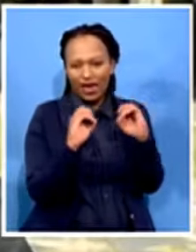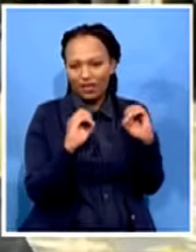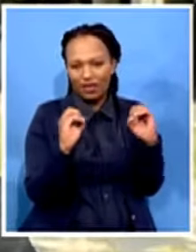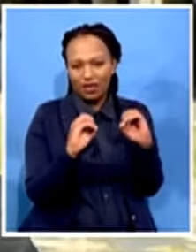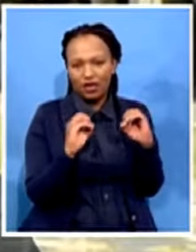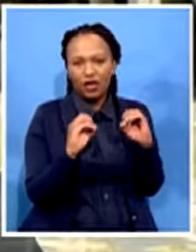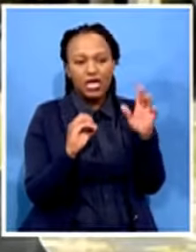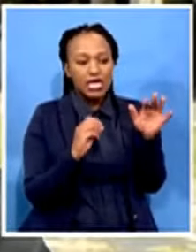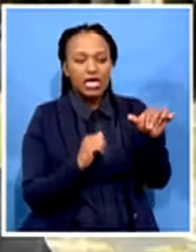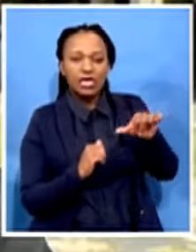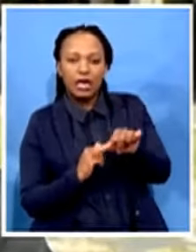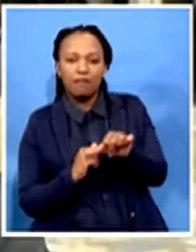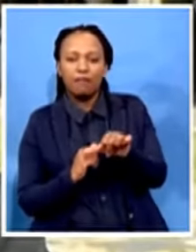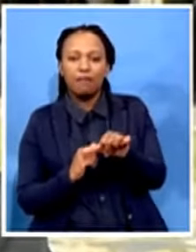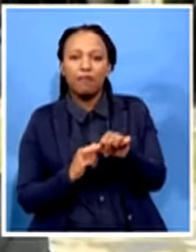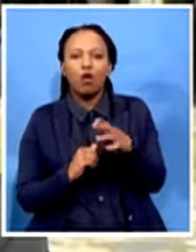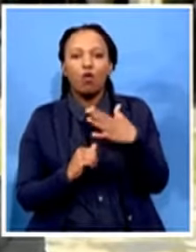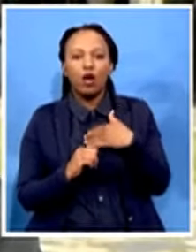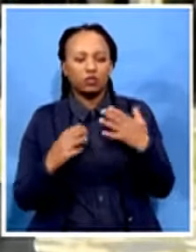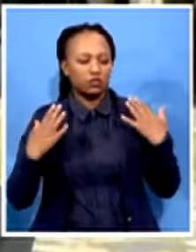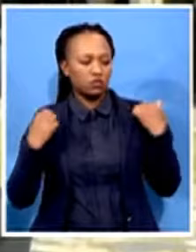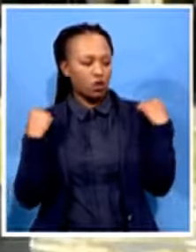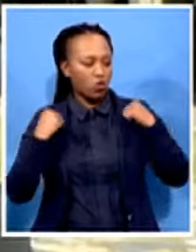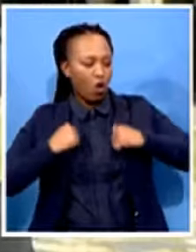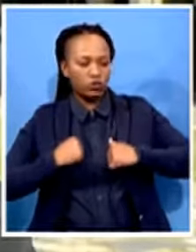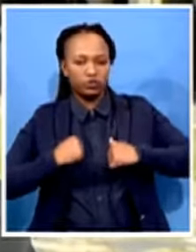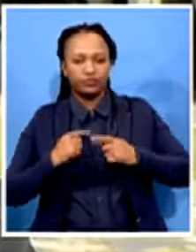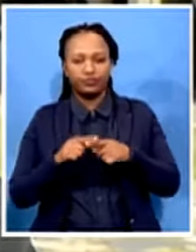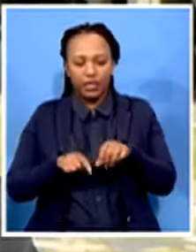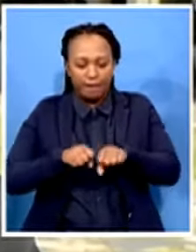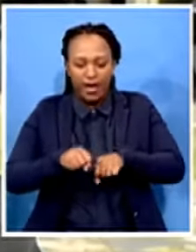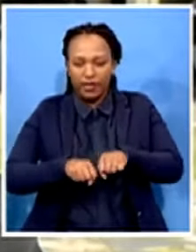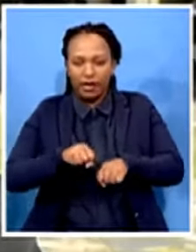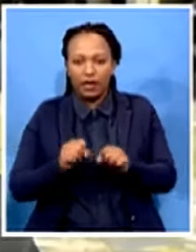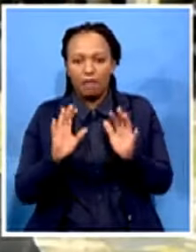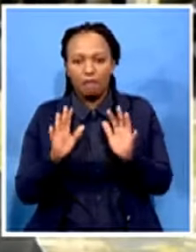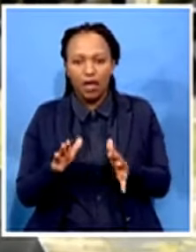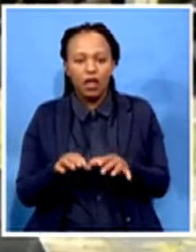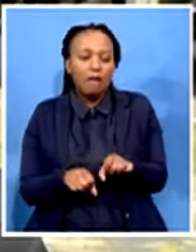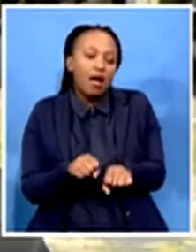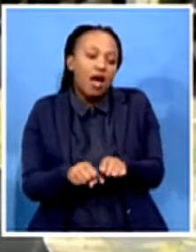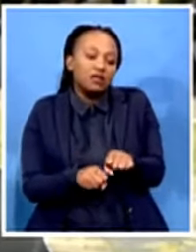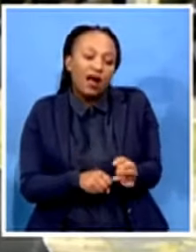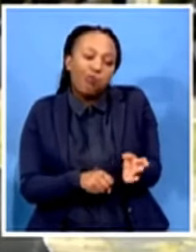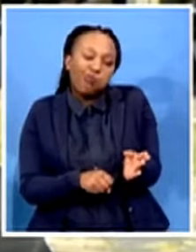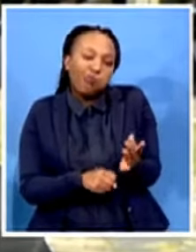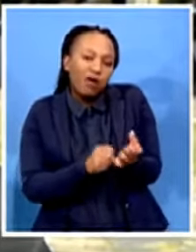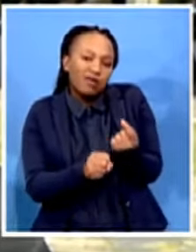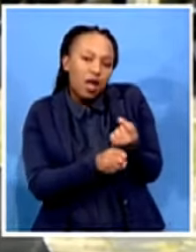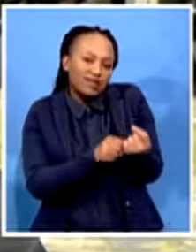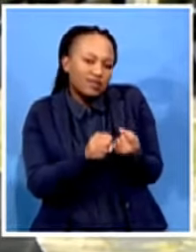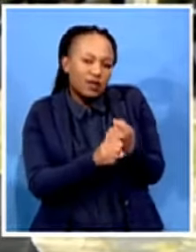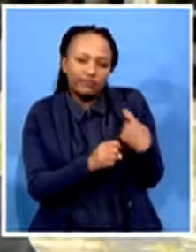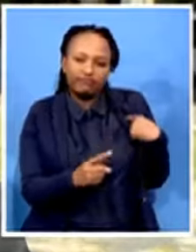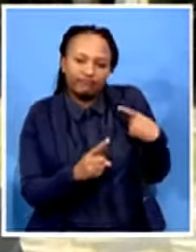bicycle. The bicycle was standing for years there to remind him where he's been.